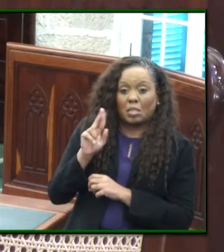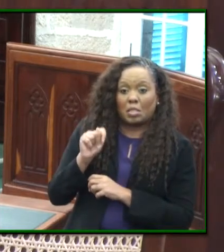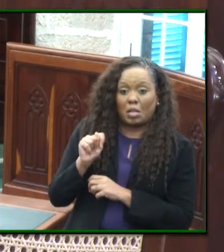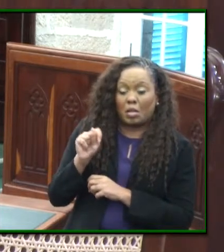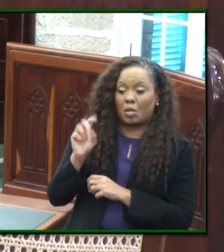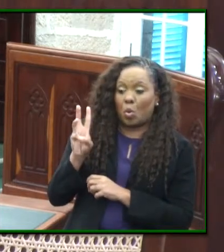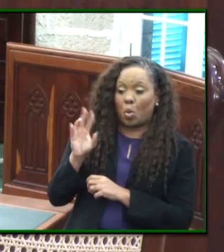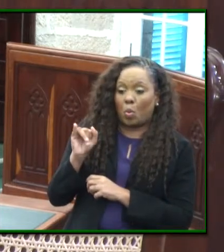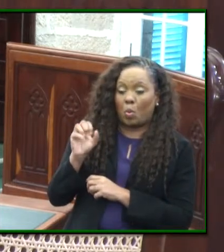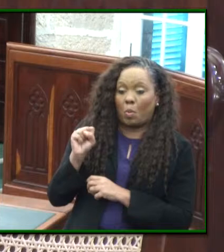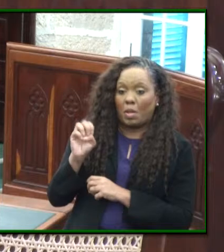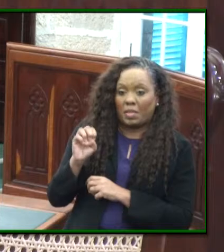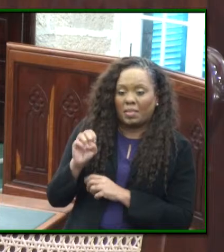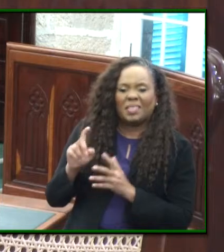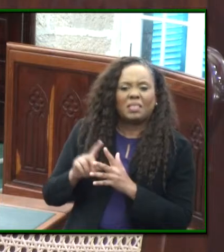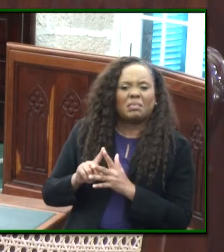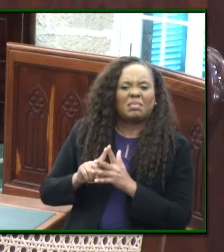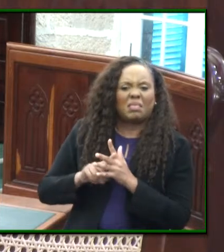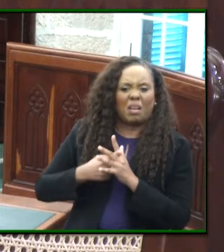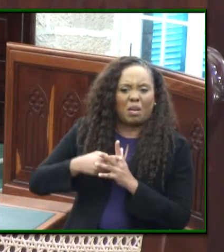ministry.